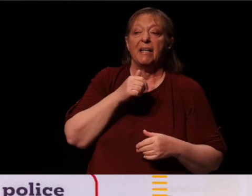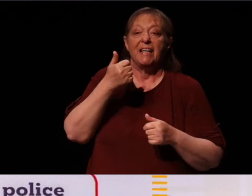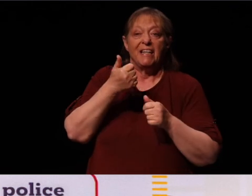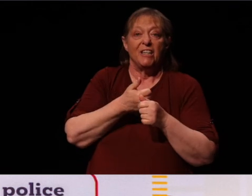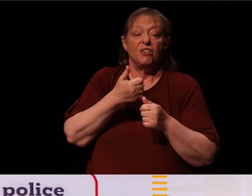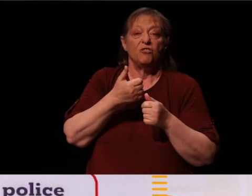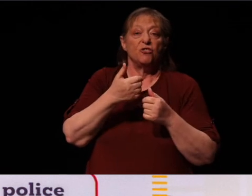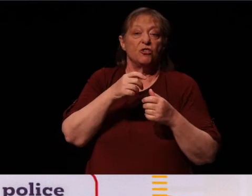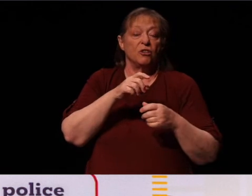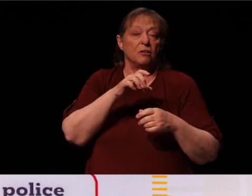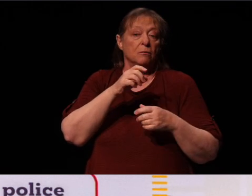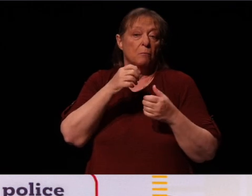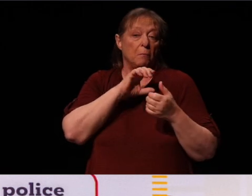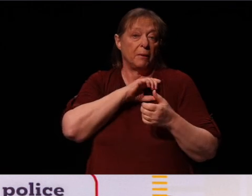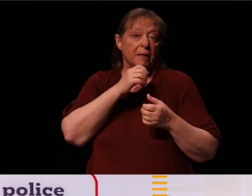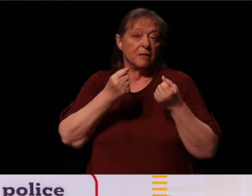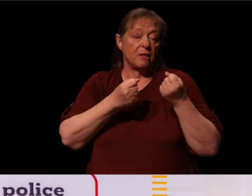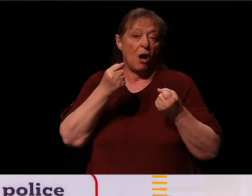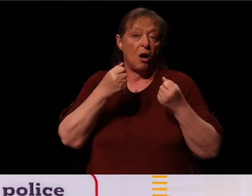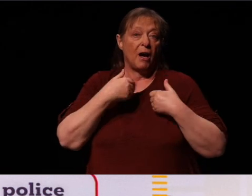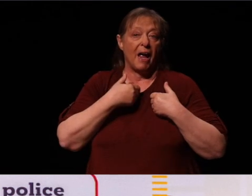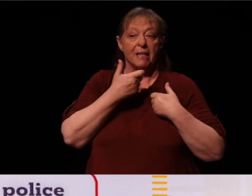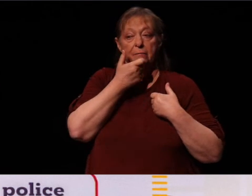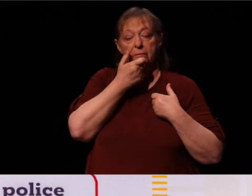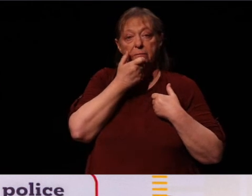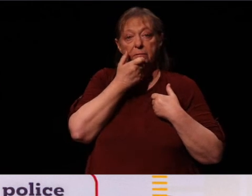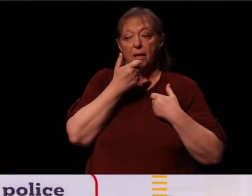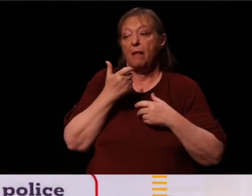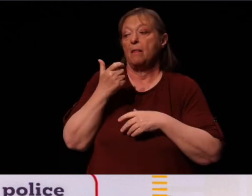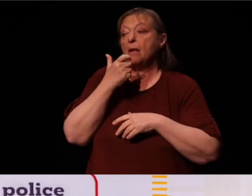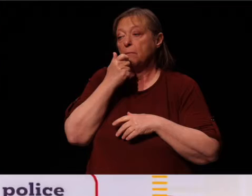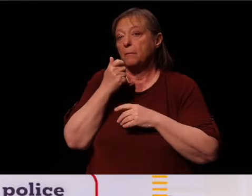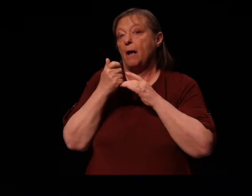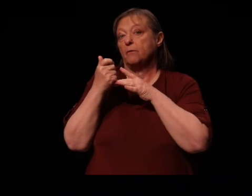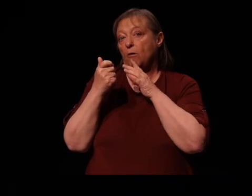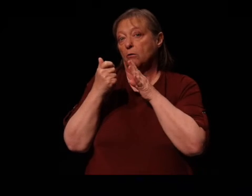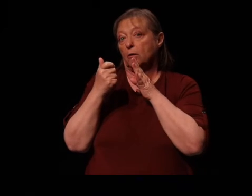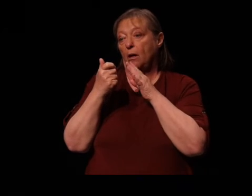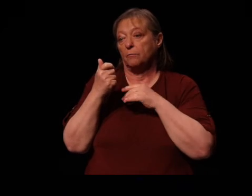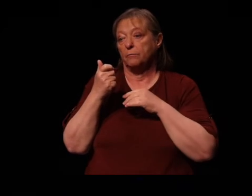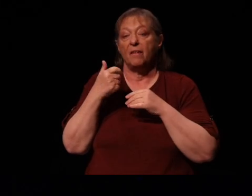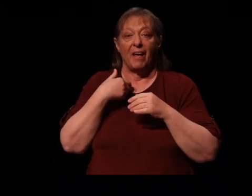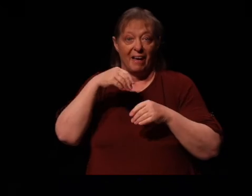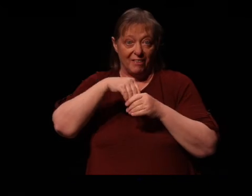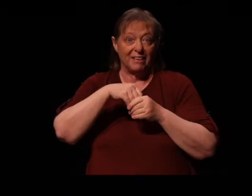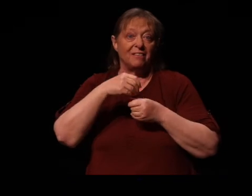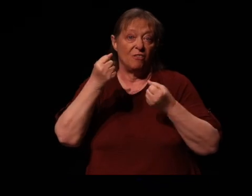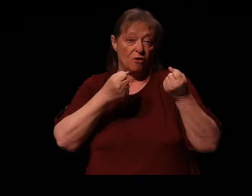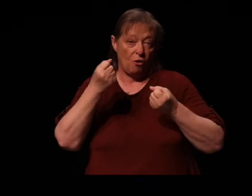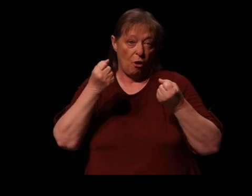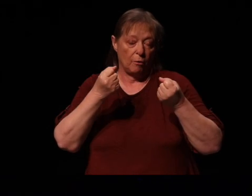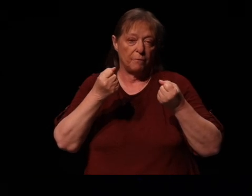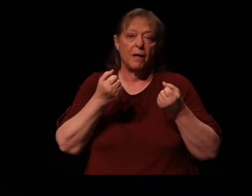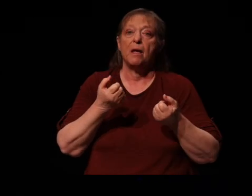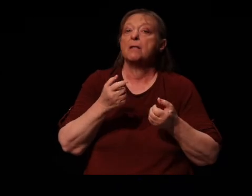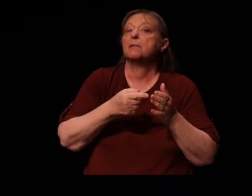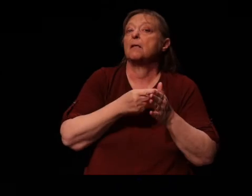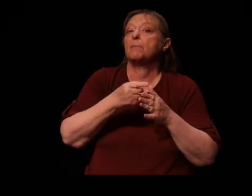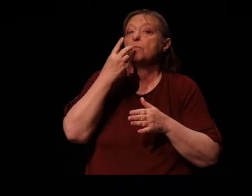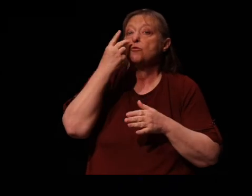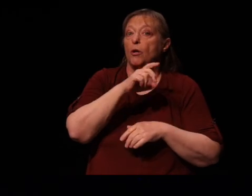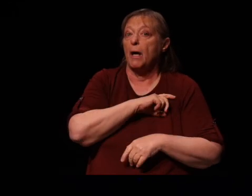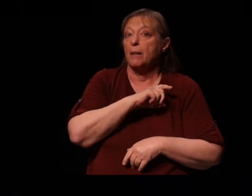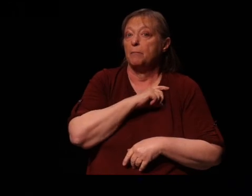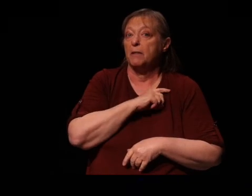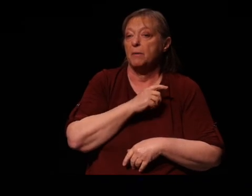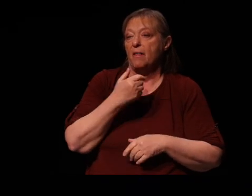police? Each police car has a radio, and you press a button to talk into it. So they have radios inside the police car, and a